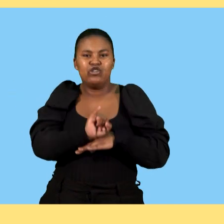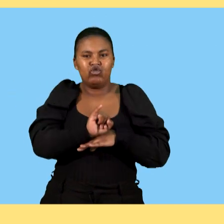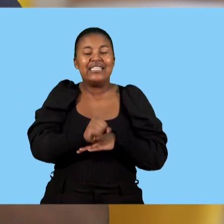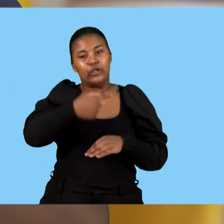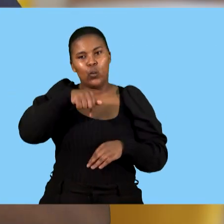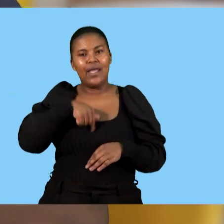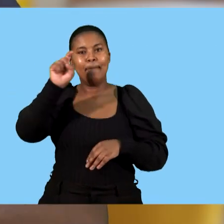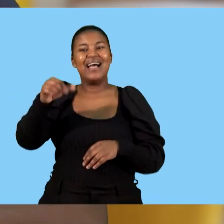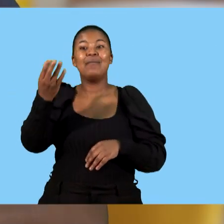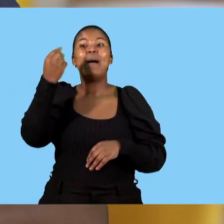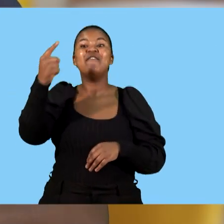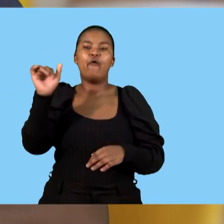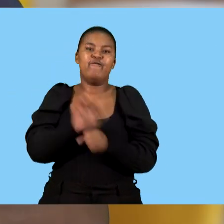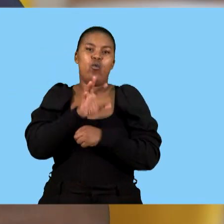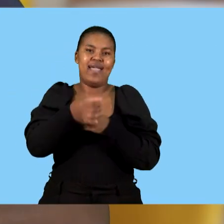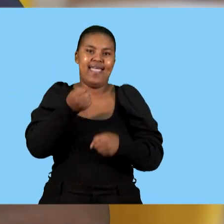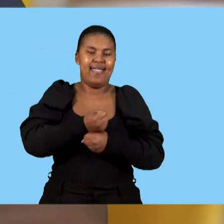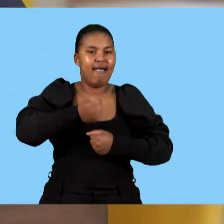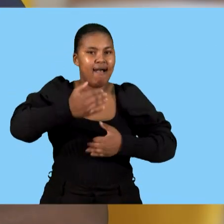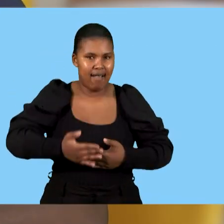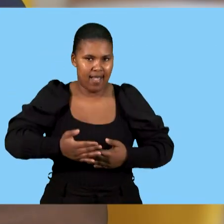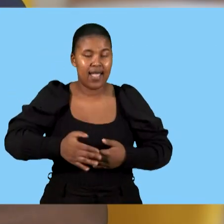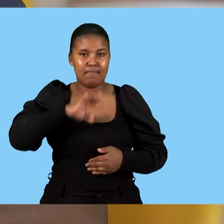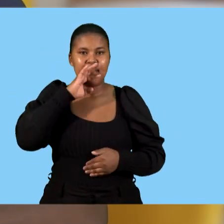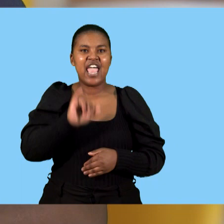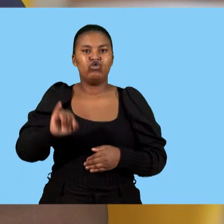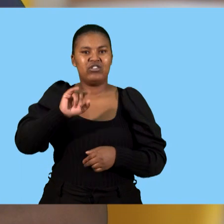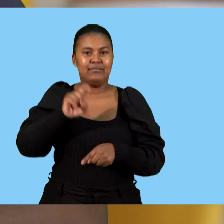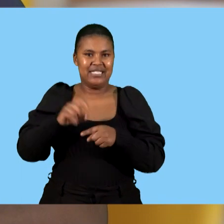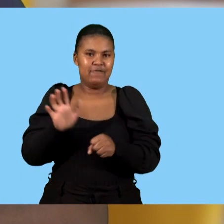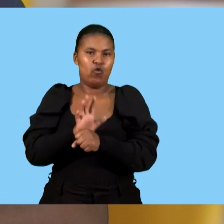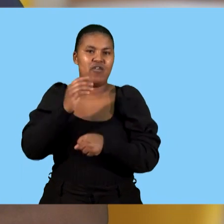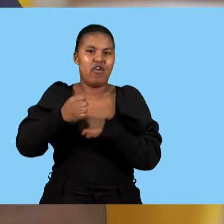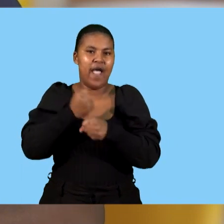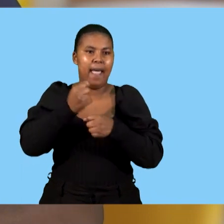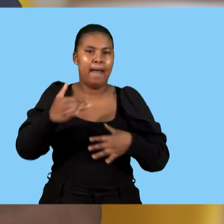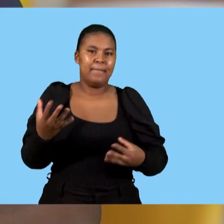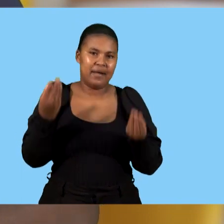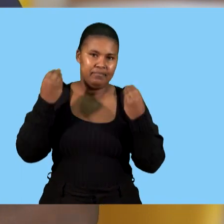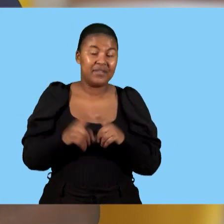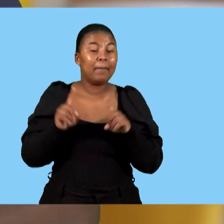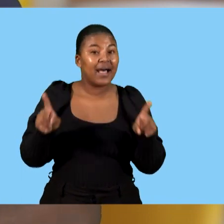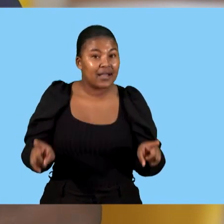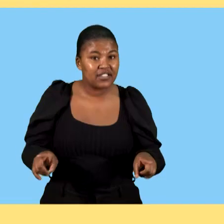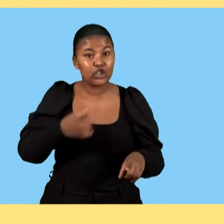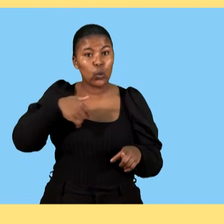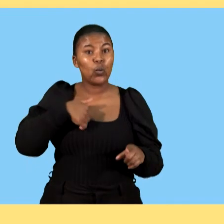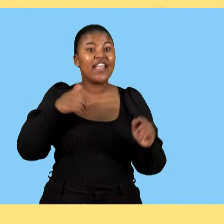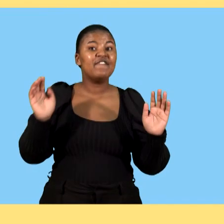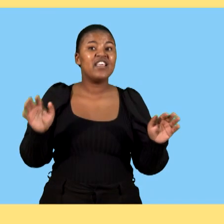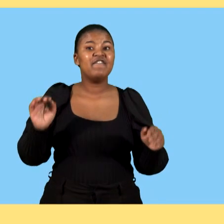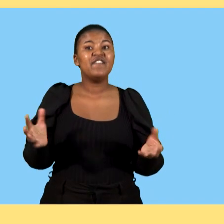for the entire year, the interest that we're supposed to receive for the entire year. However, we have